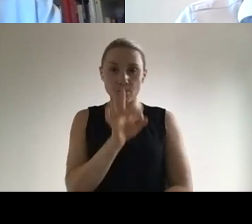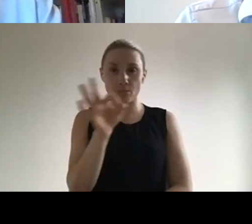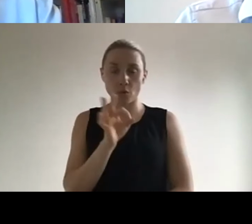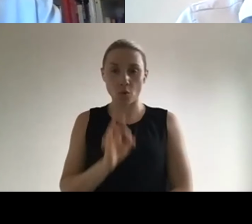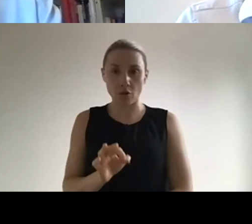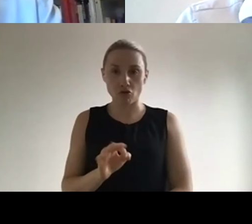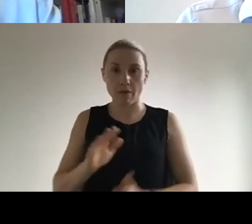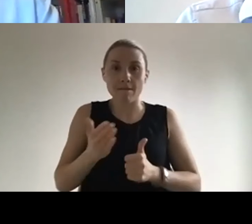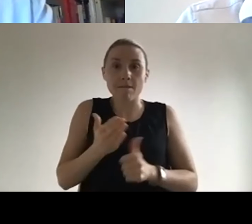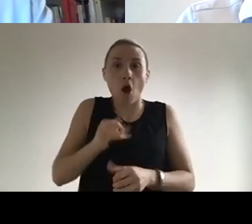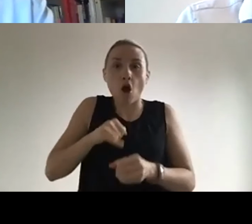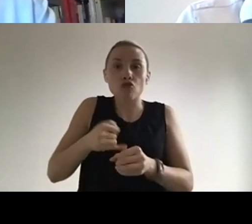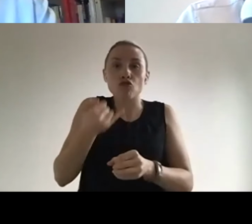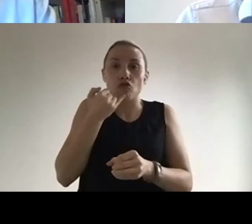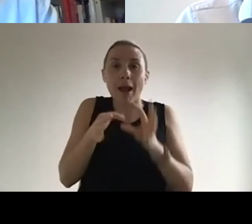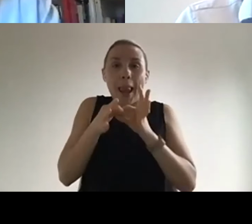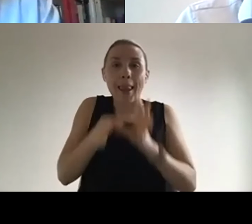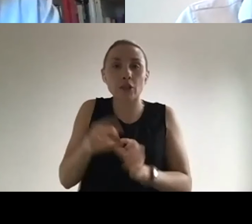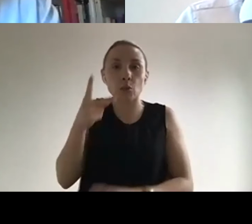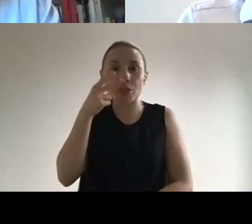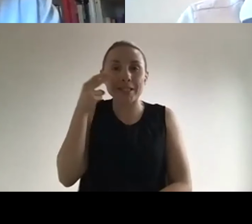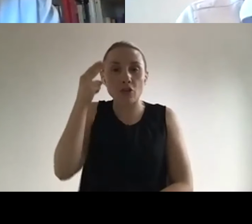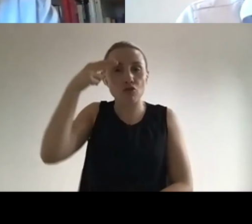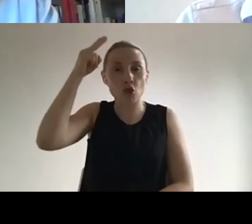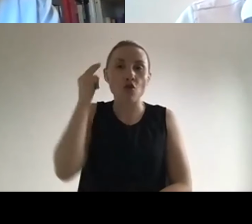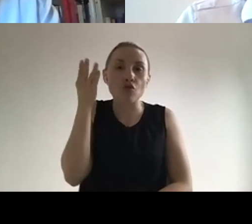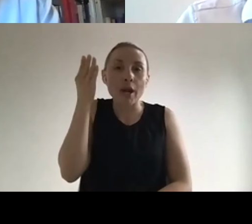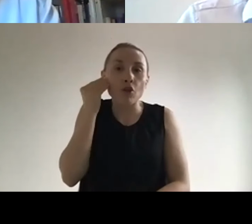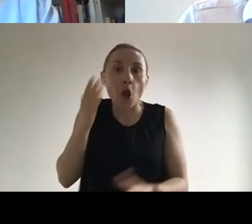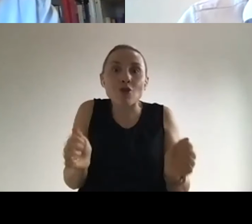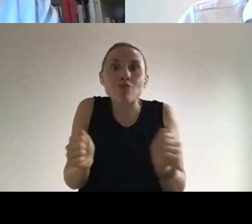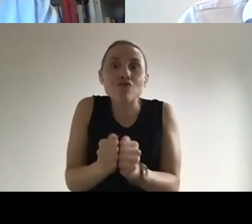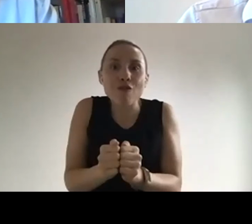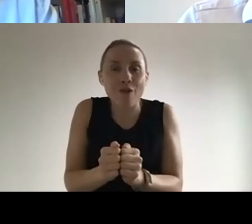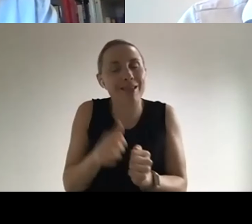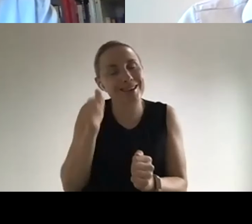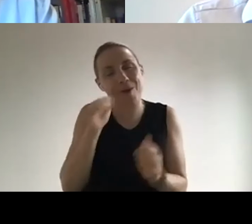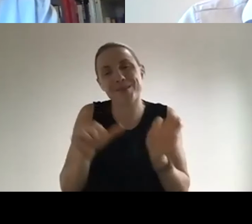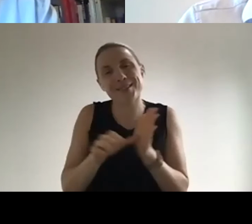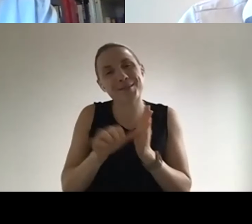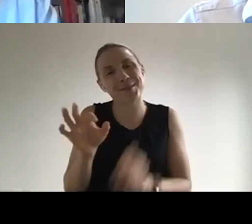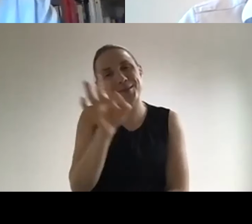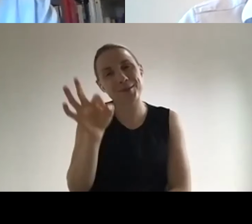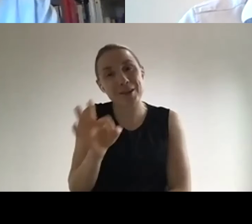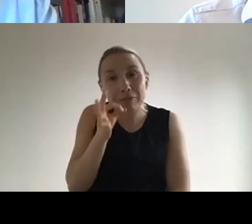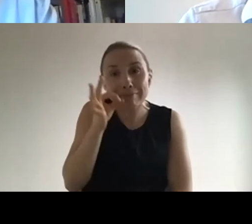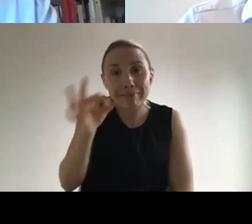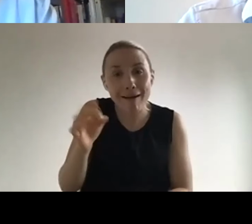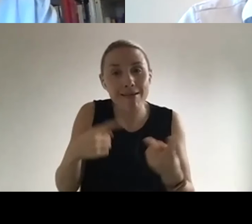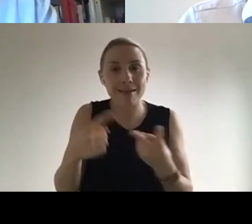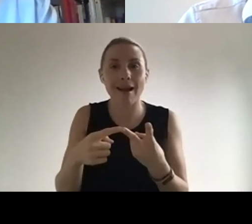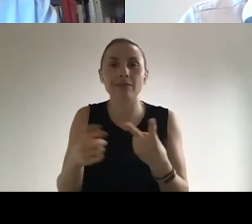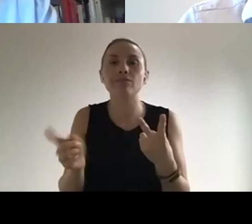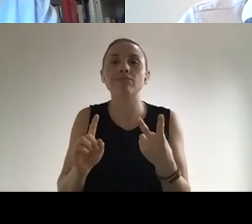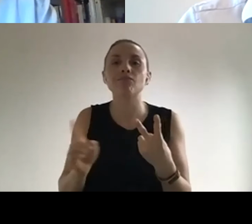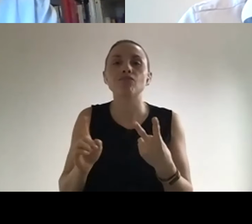drug for sensorineural hearing loss is approved? Obviously, that's a really hard question, but everyone asks it. But then there was a second part around,